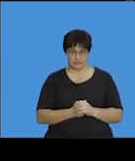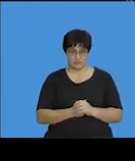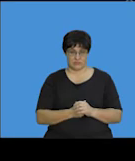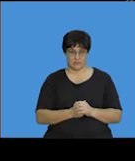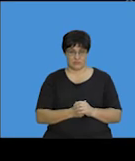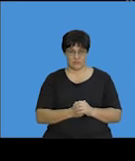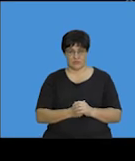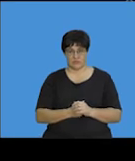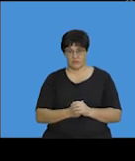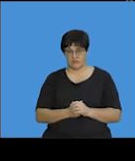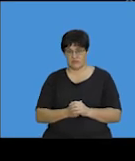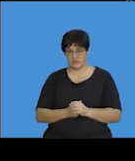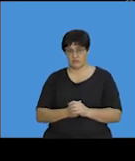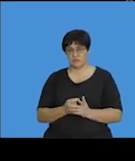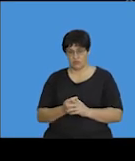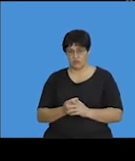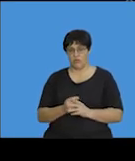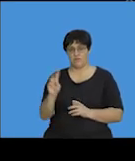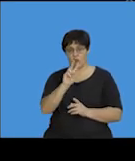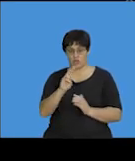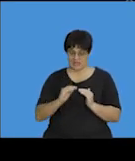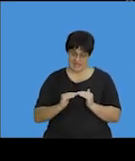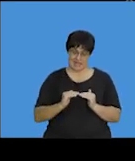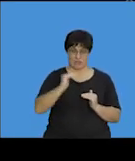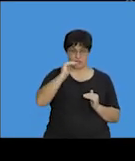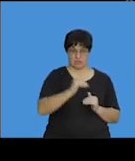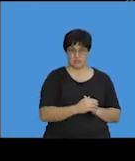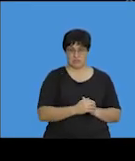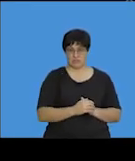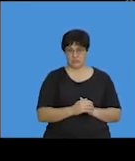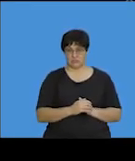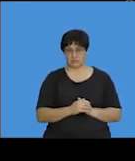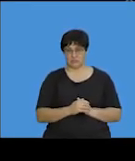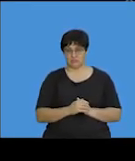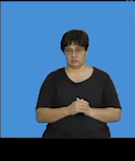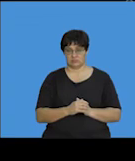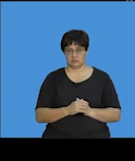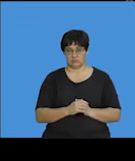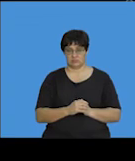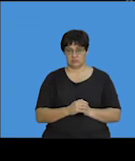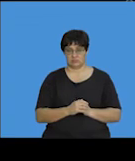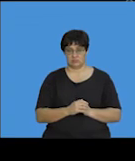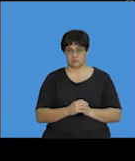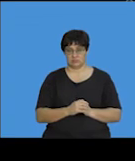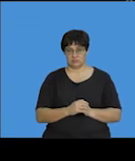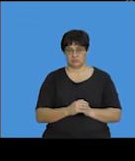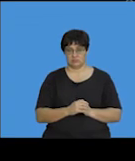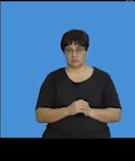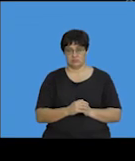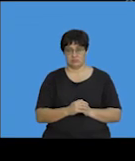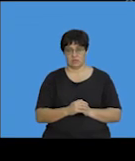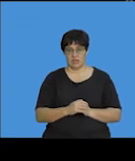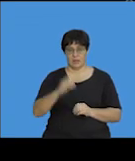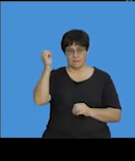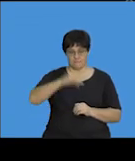positive, so its velocity increased. Here's the first one. It